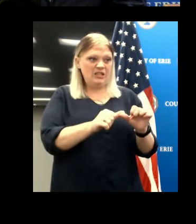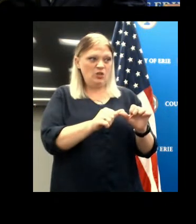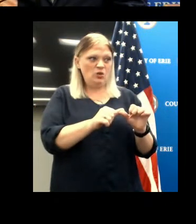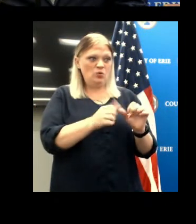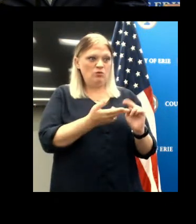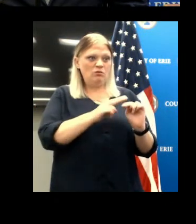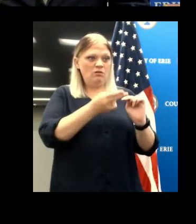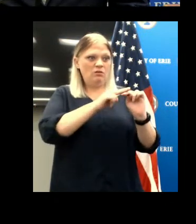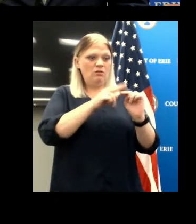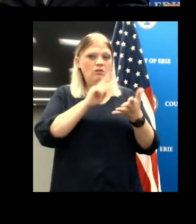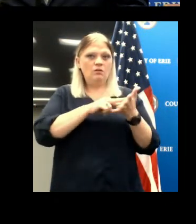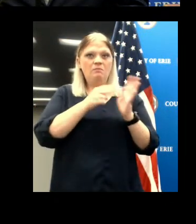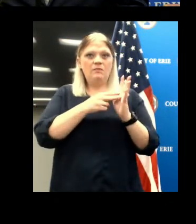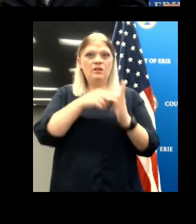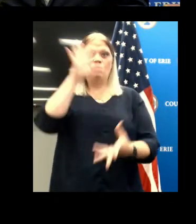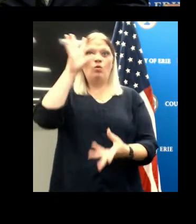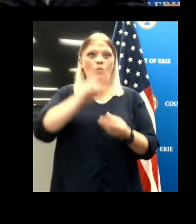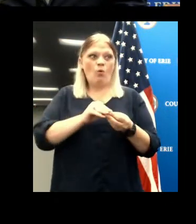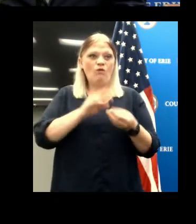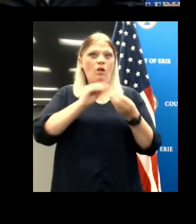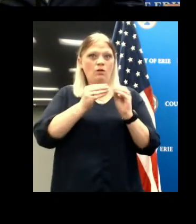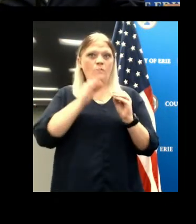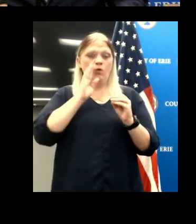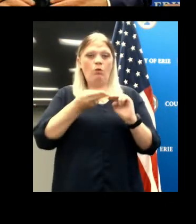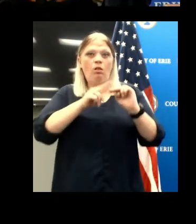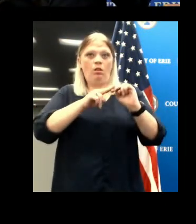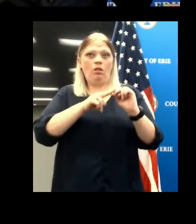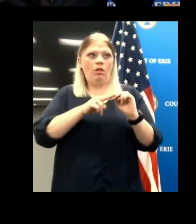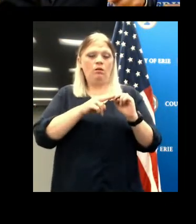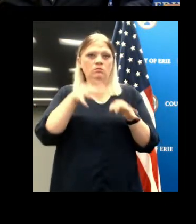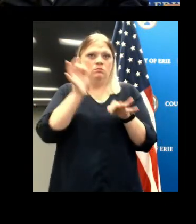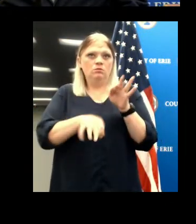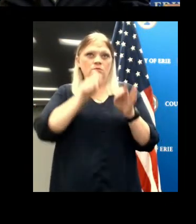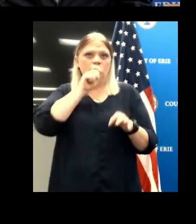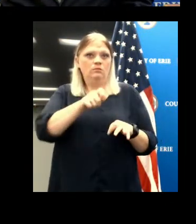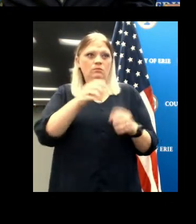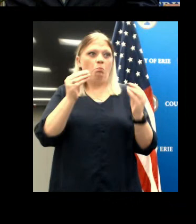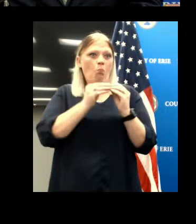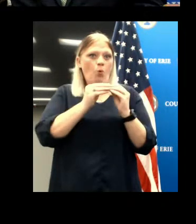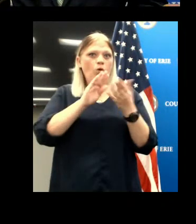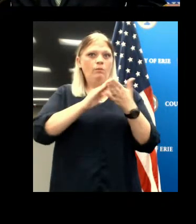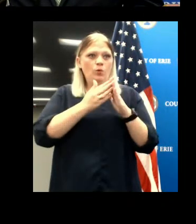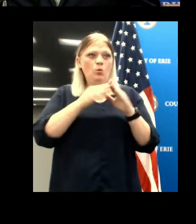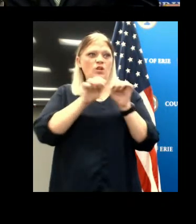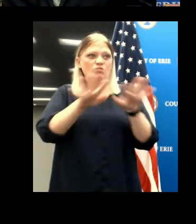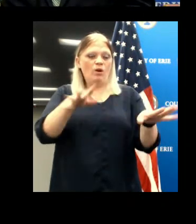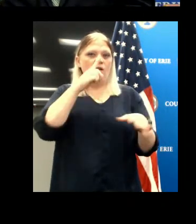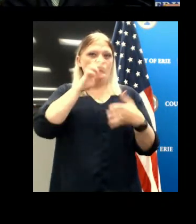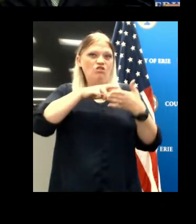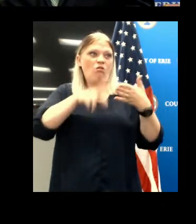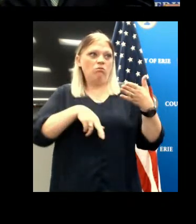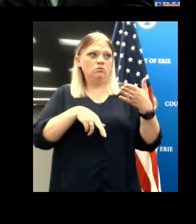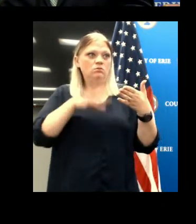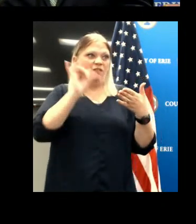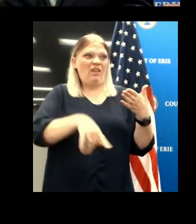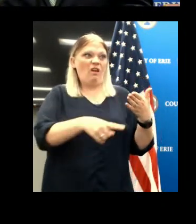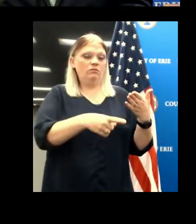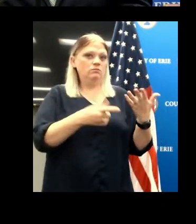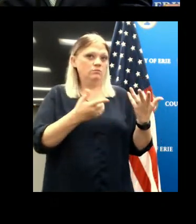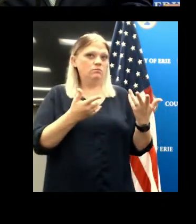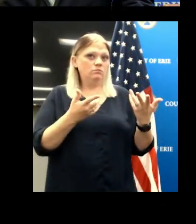that overall number is going to grow. It's as simple as that. We just know it because there's going to be more community spread as a result of the